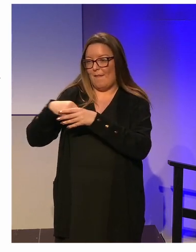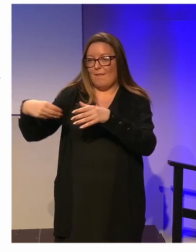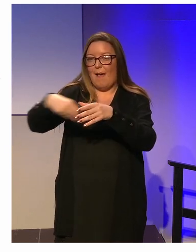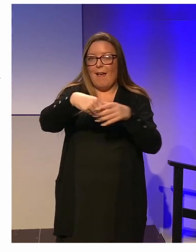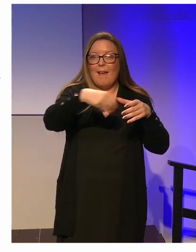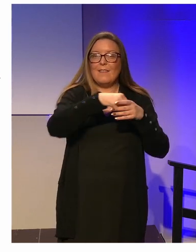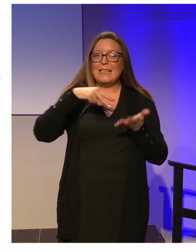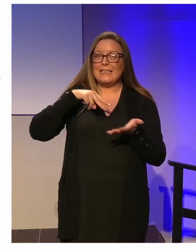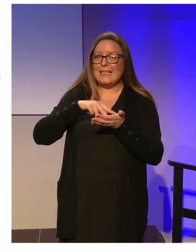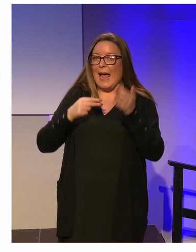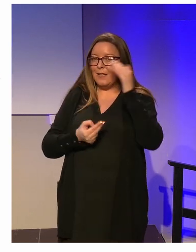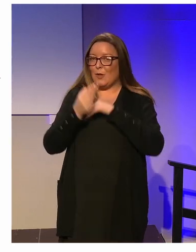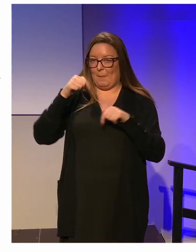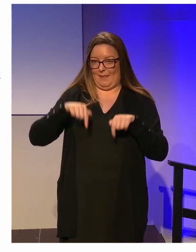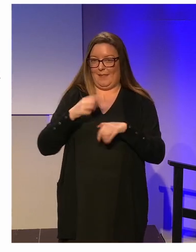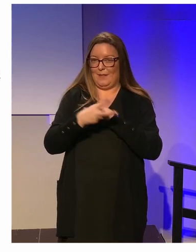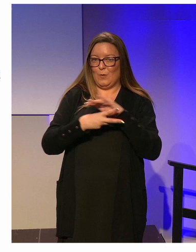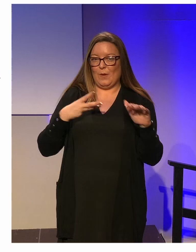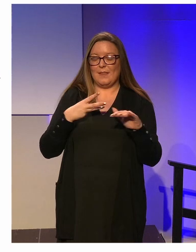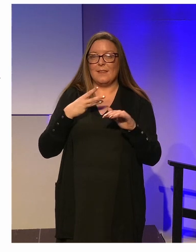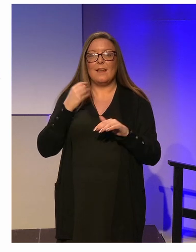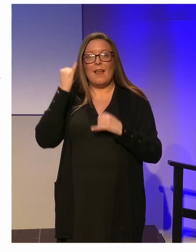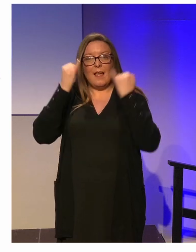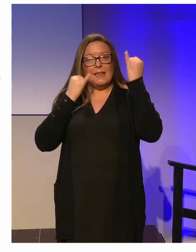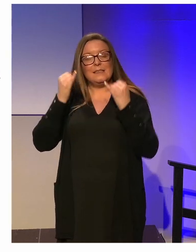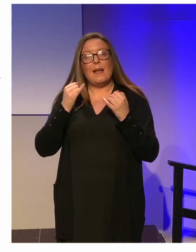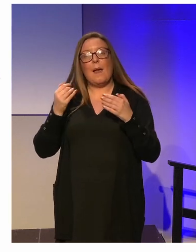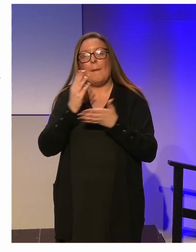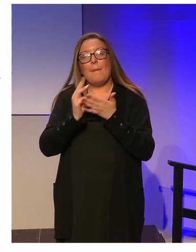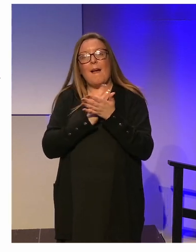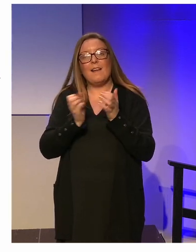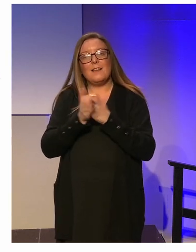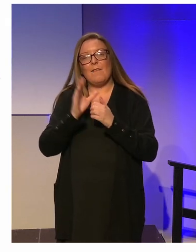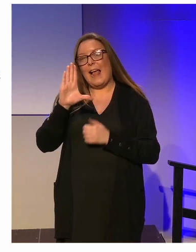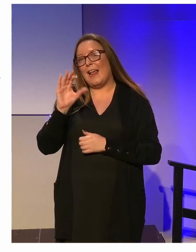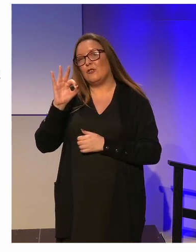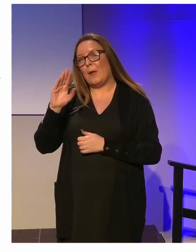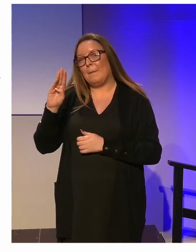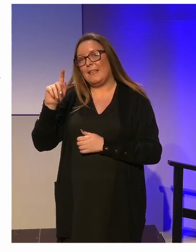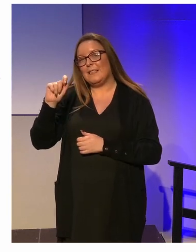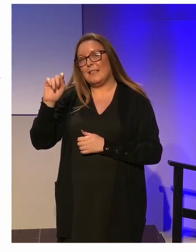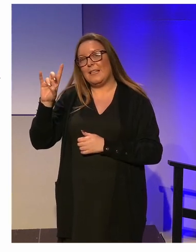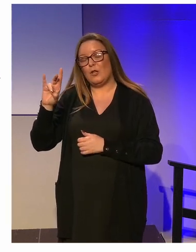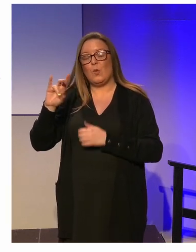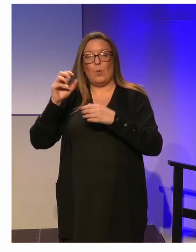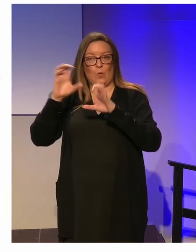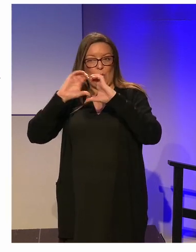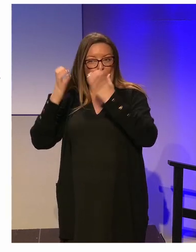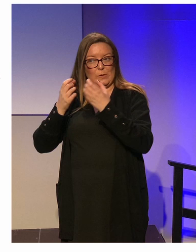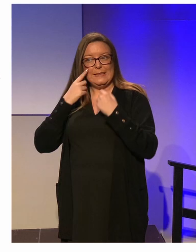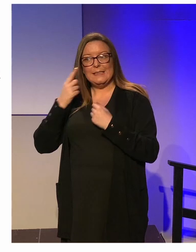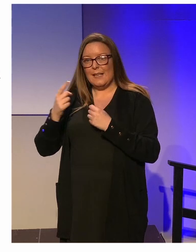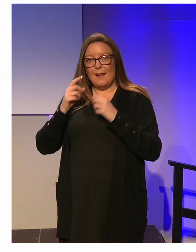week. The idea that our young people who are part of the LGBT community are seeing that visibility in their schools